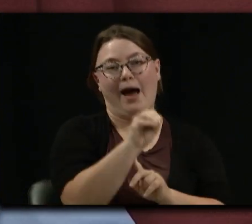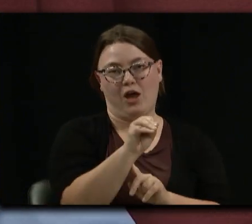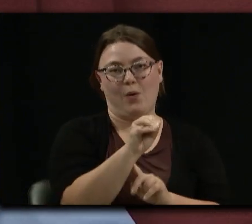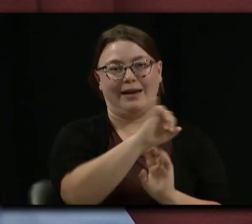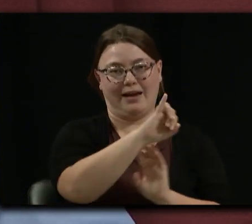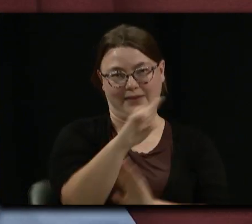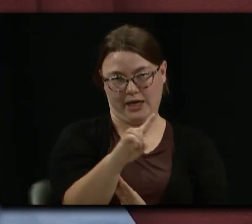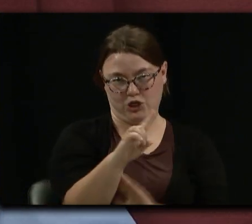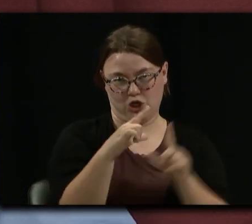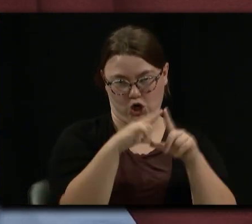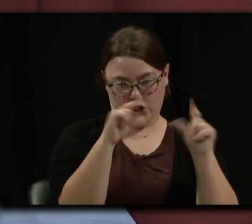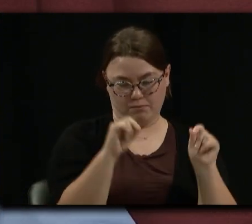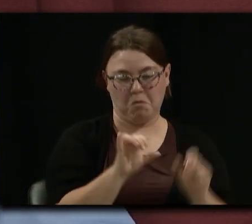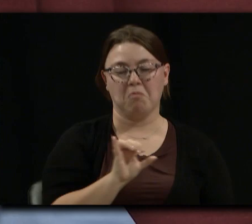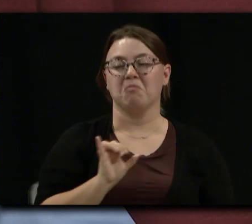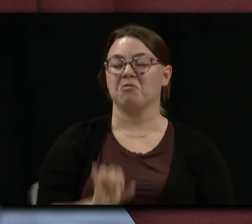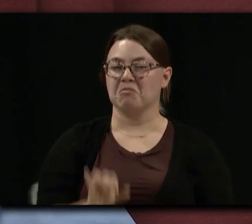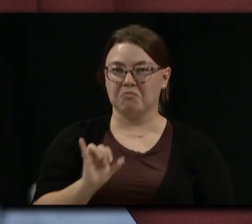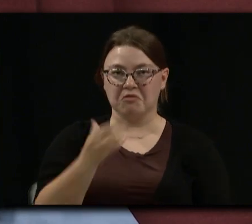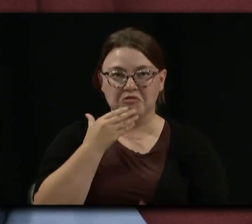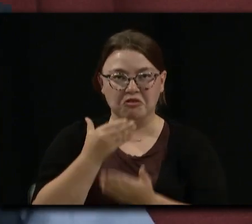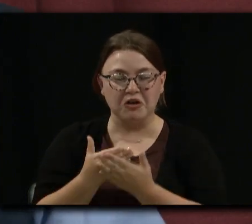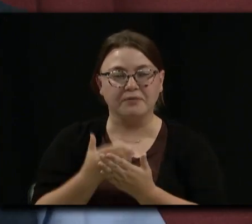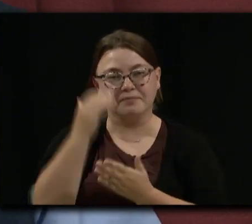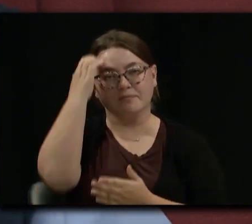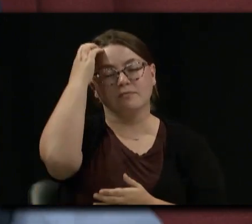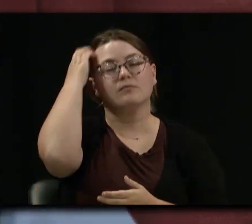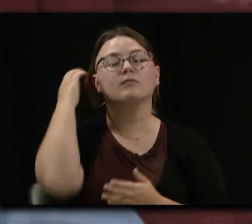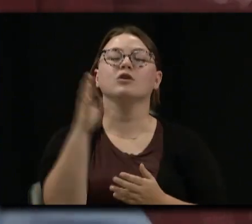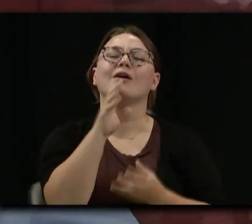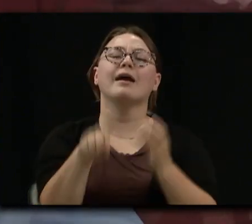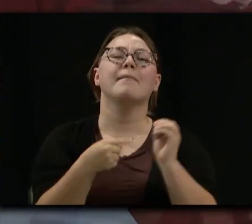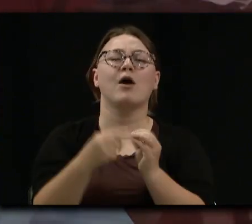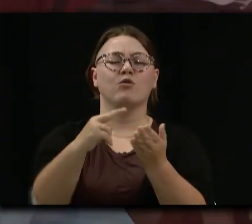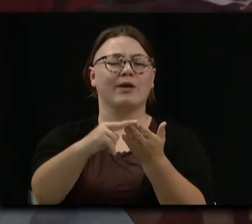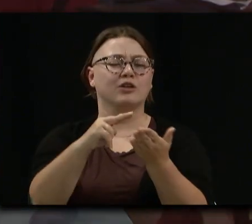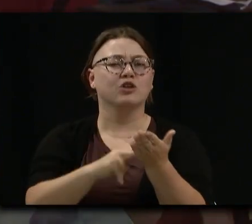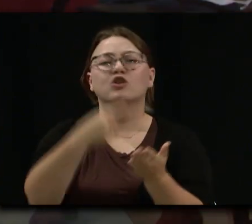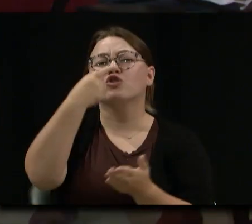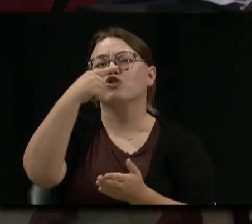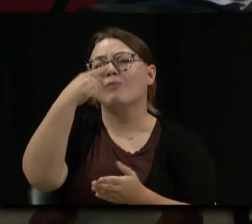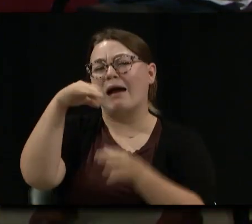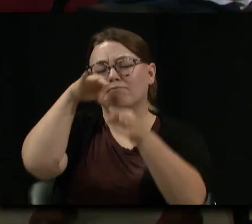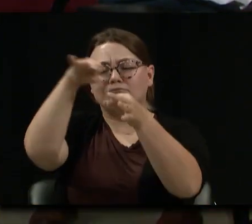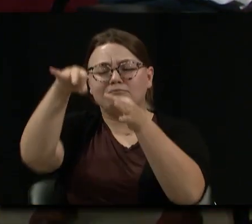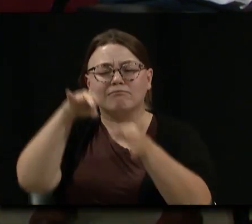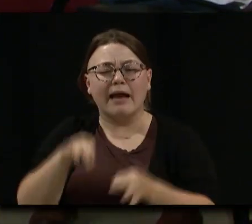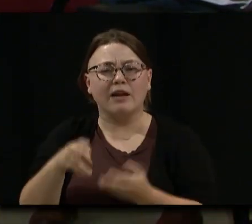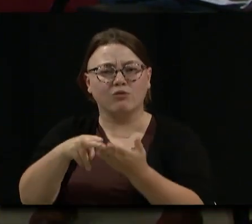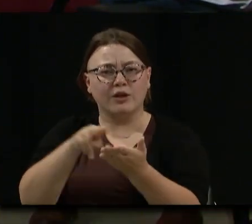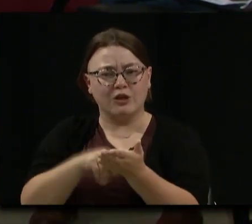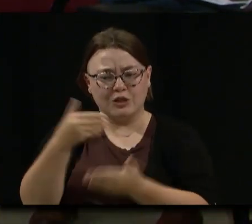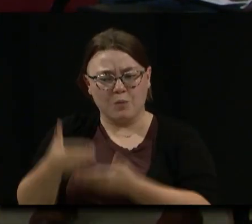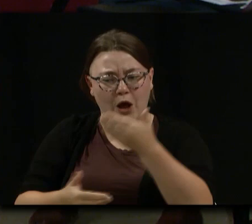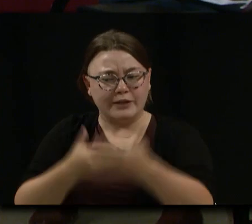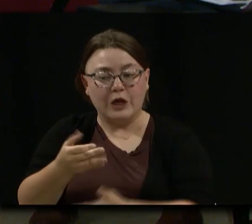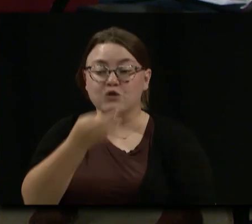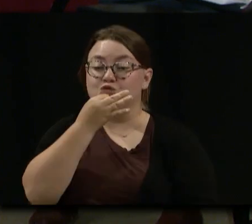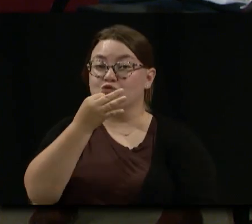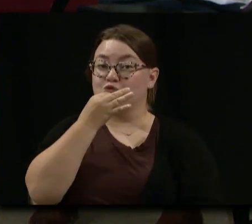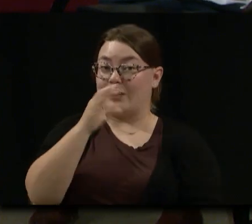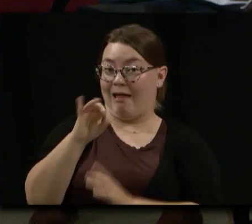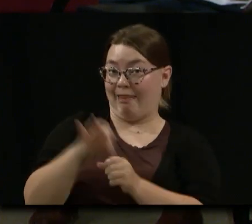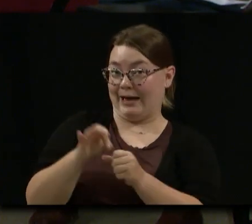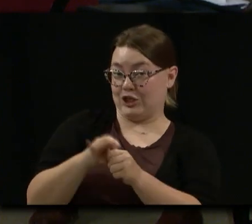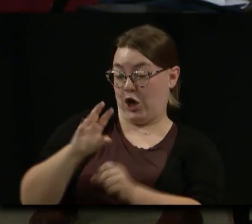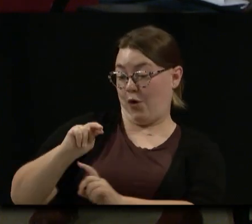from here. Yeah. Well, we're talking about registration. Why don't you remind us about the registration process? Because we have an election coming up in November.